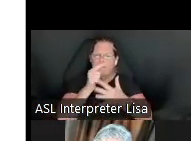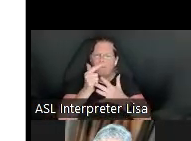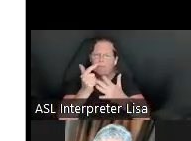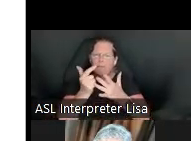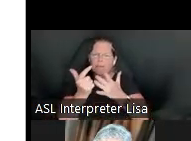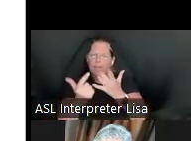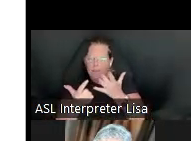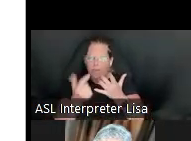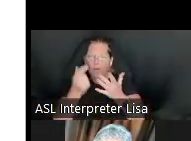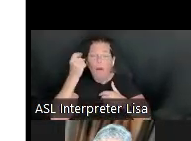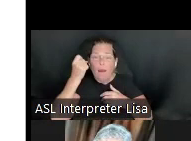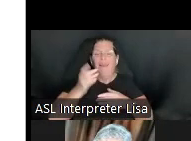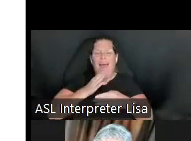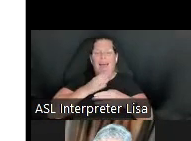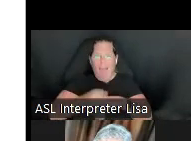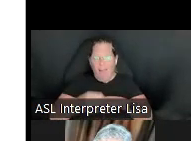injury.